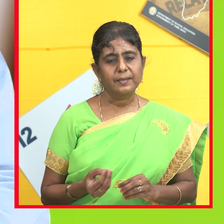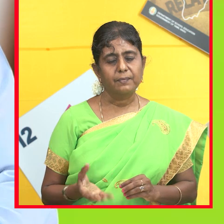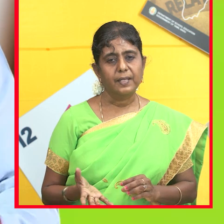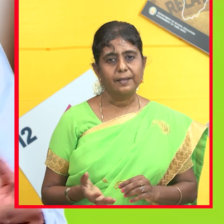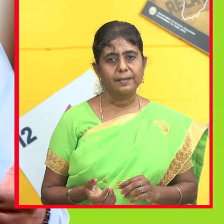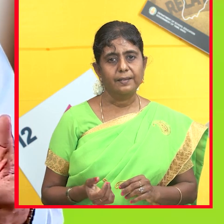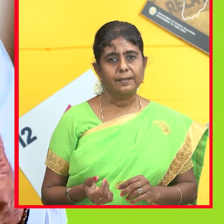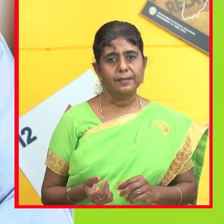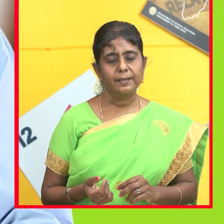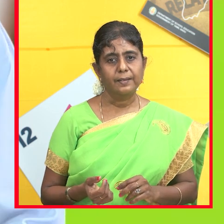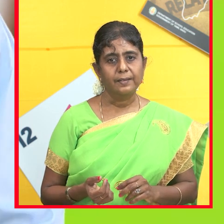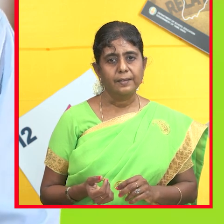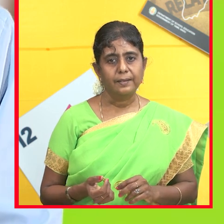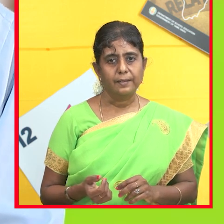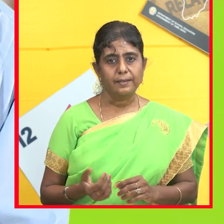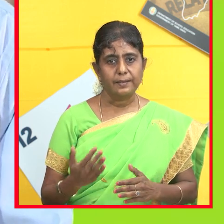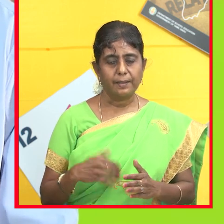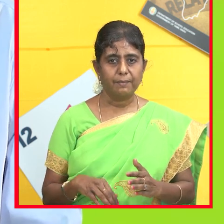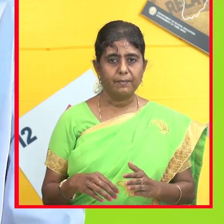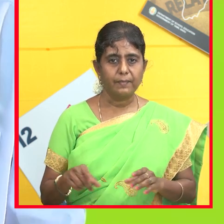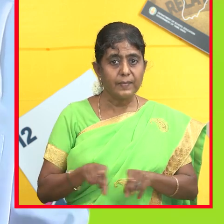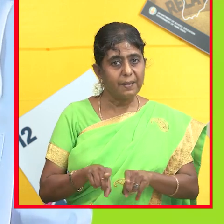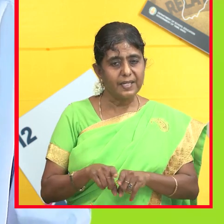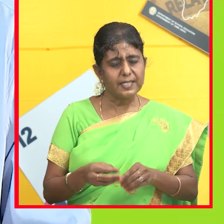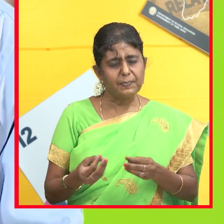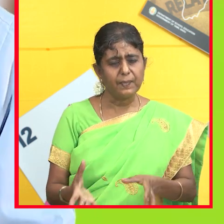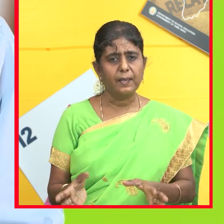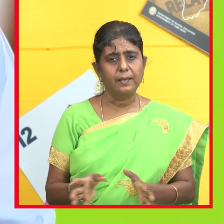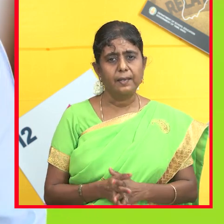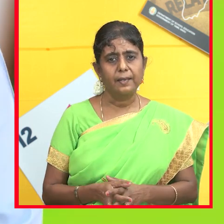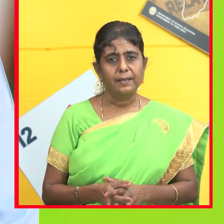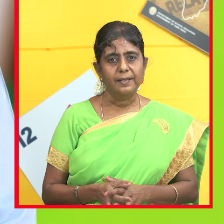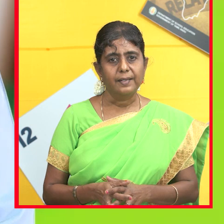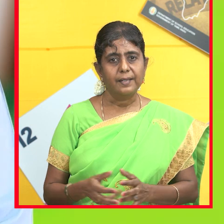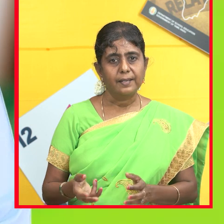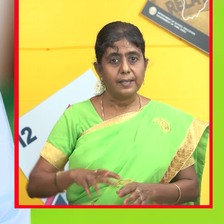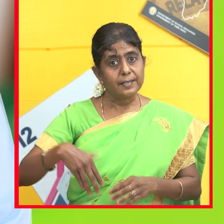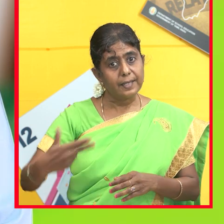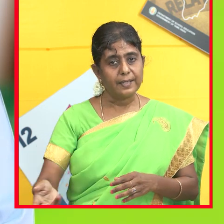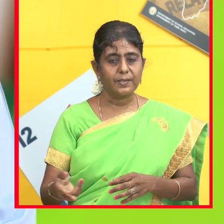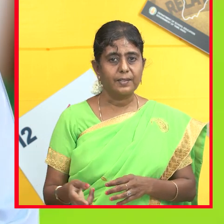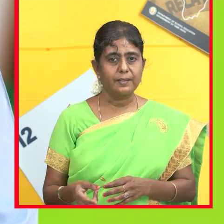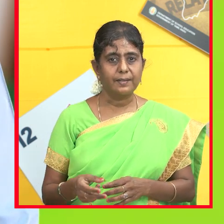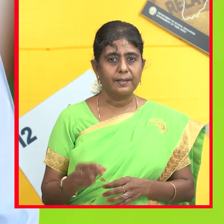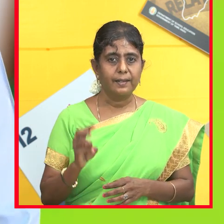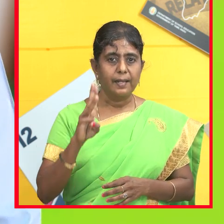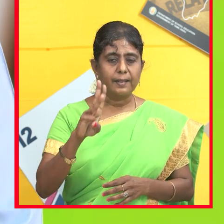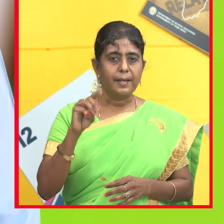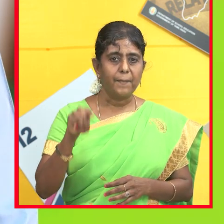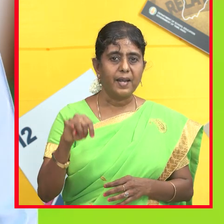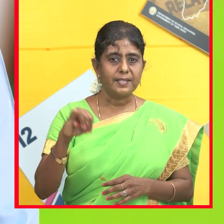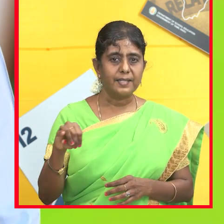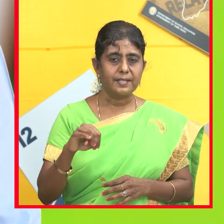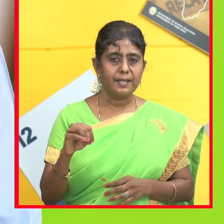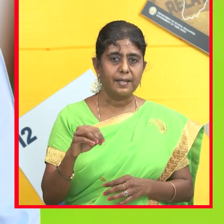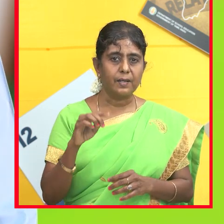Very simple. If you see the same denominators, very simple it is. Now let's see the next question. Exercise 3.6, question